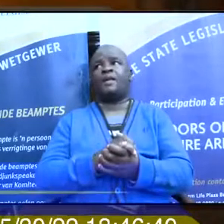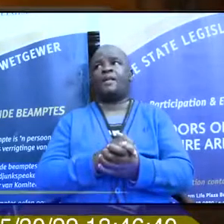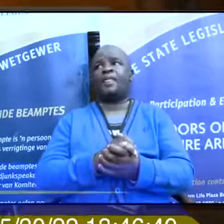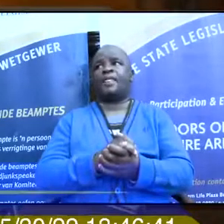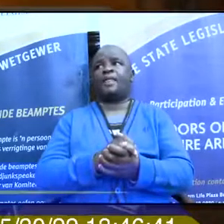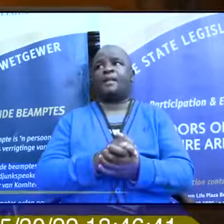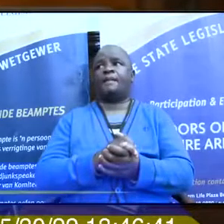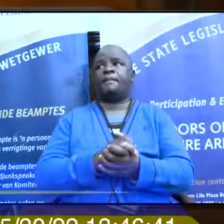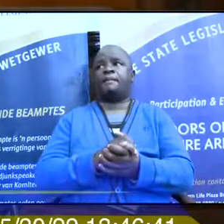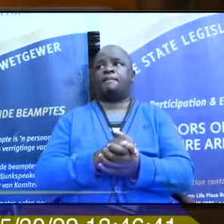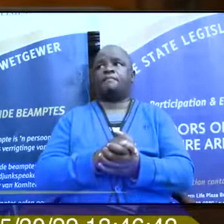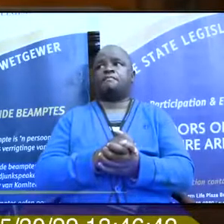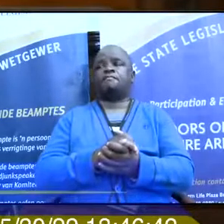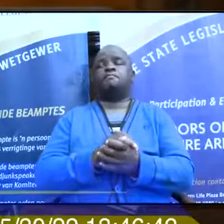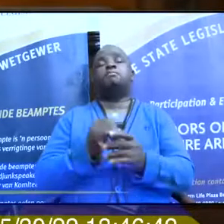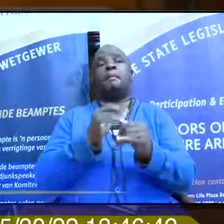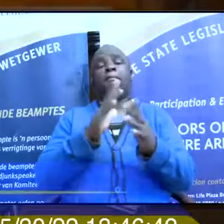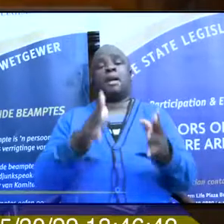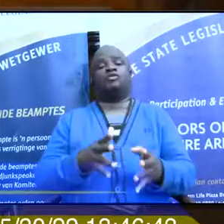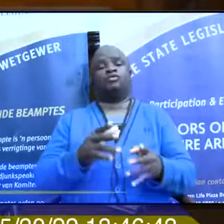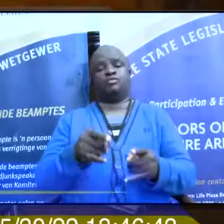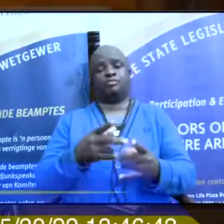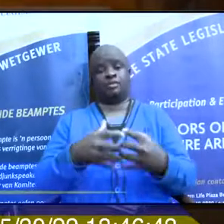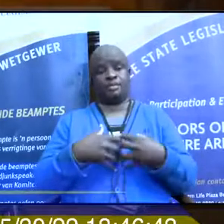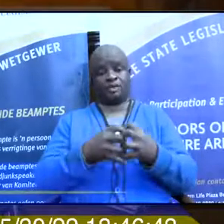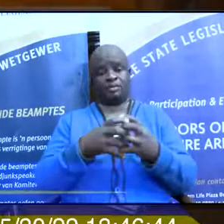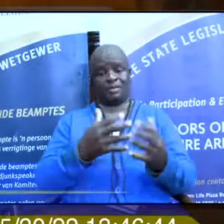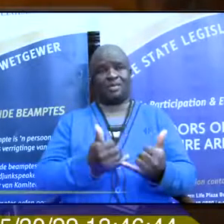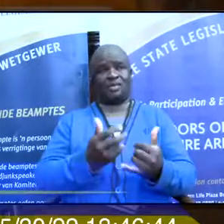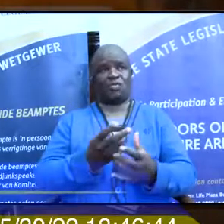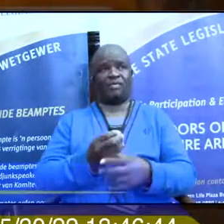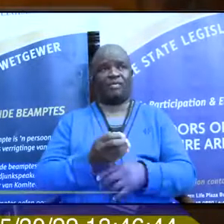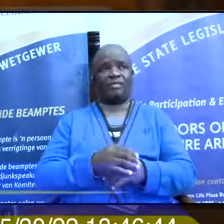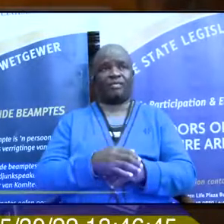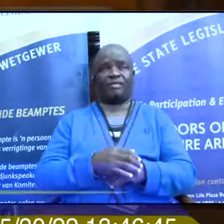this this platform that is created today